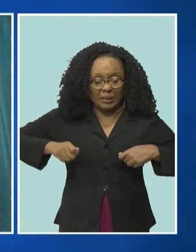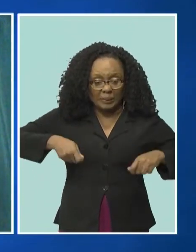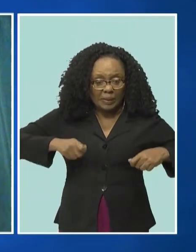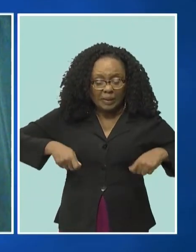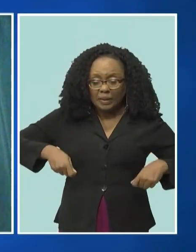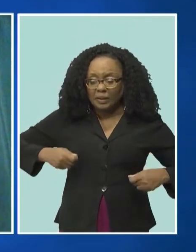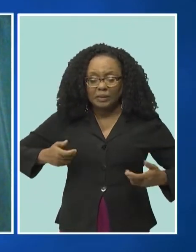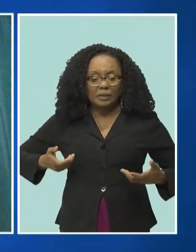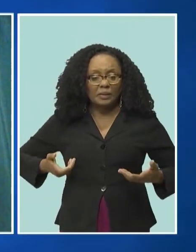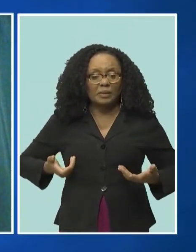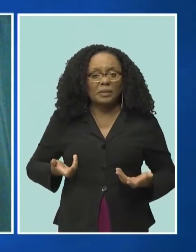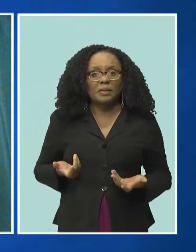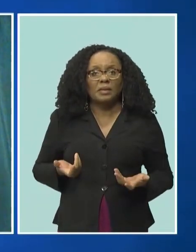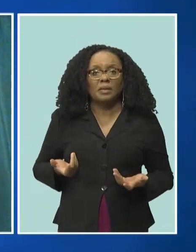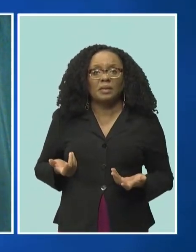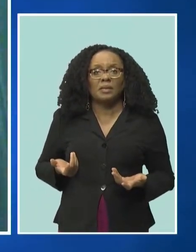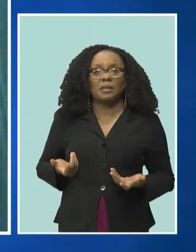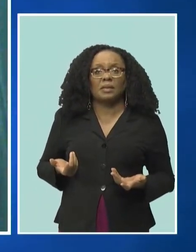accompany?